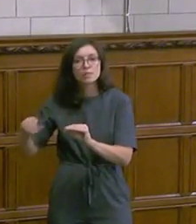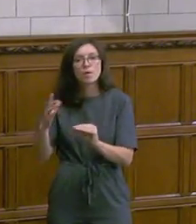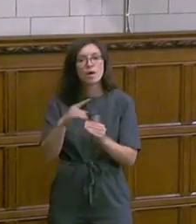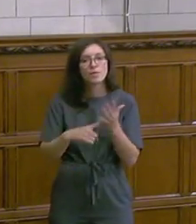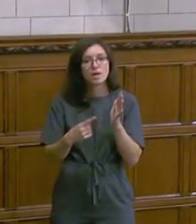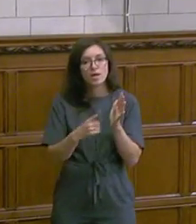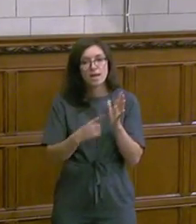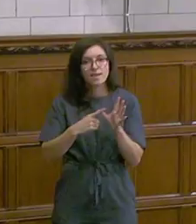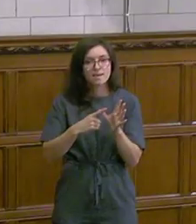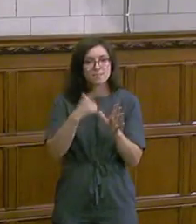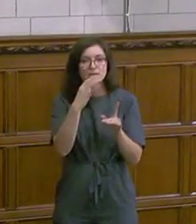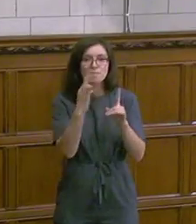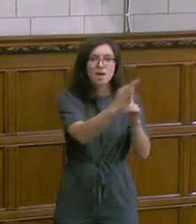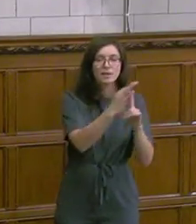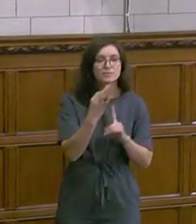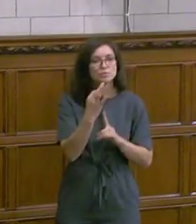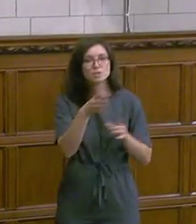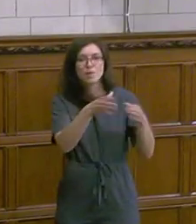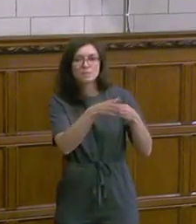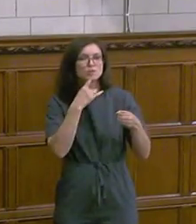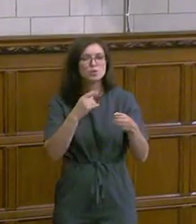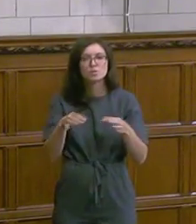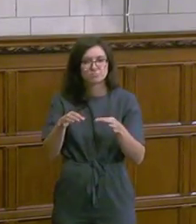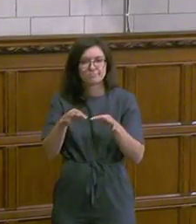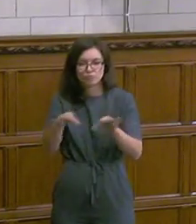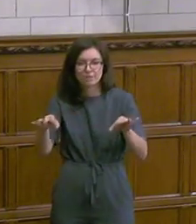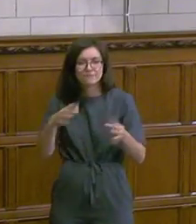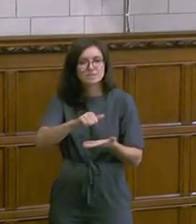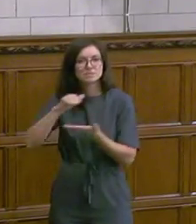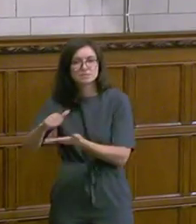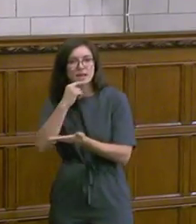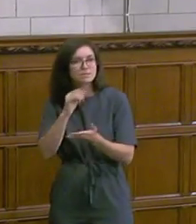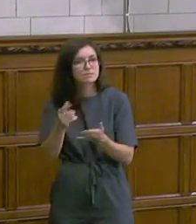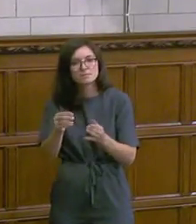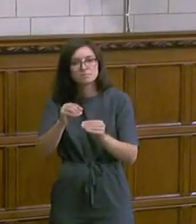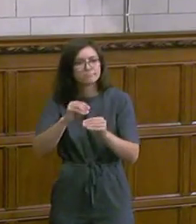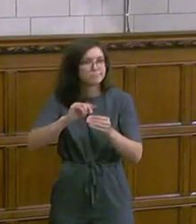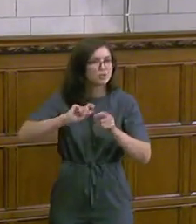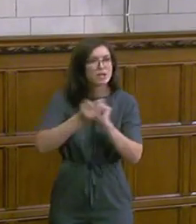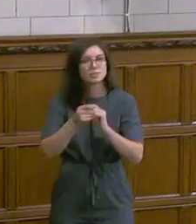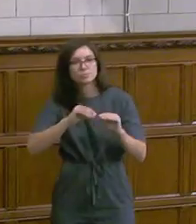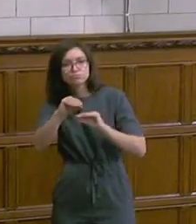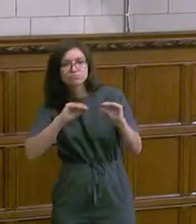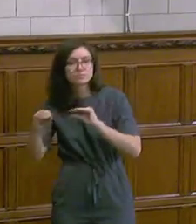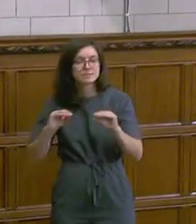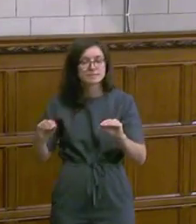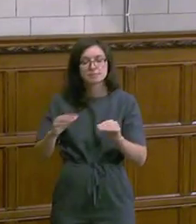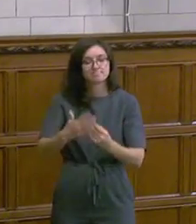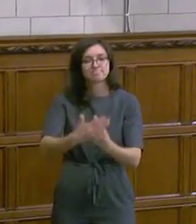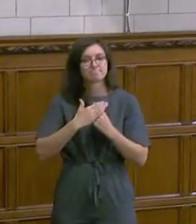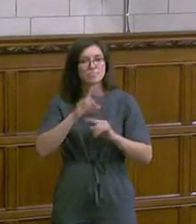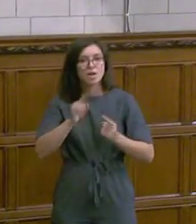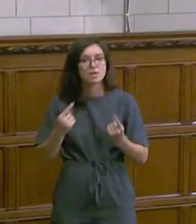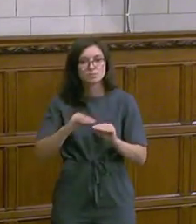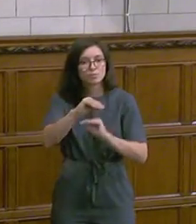the Department for permission to overrule the schools forum locally and or go beyond the 0.5%.